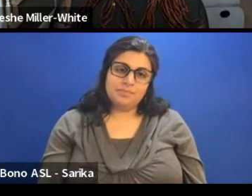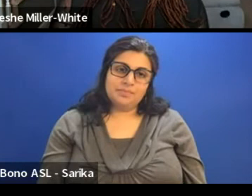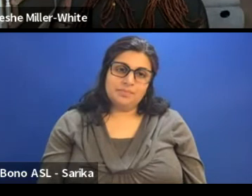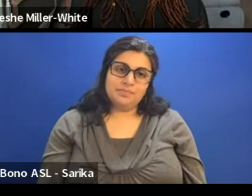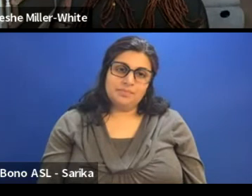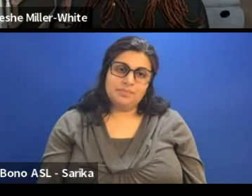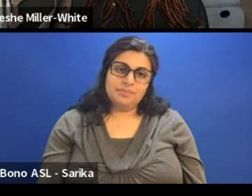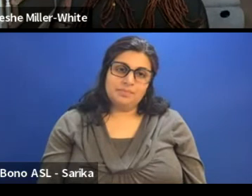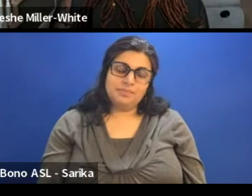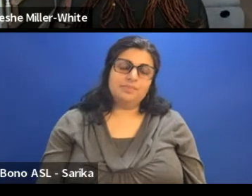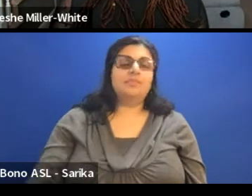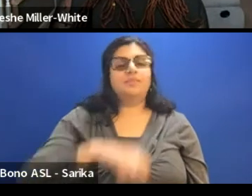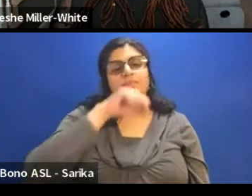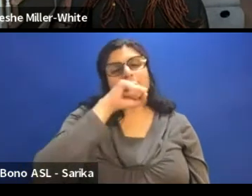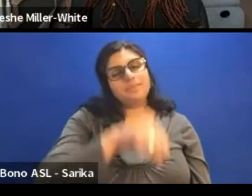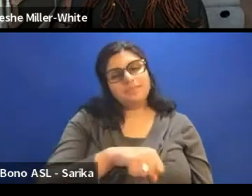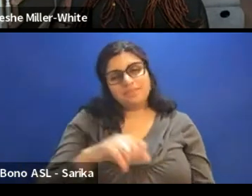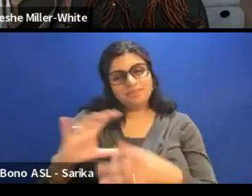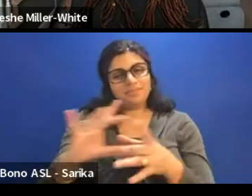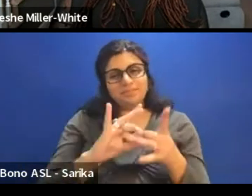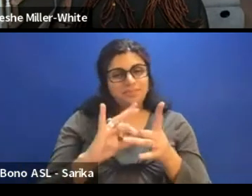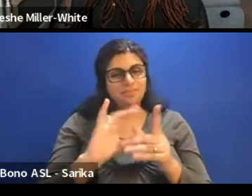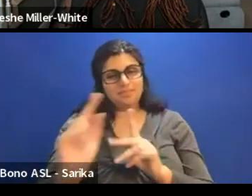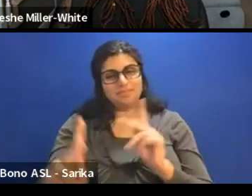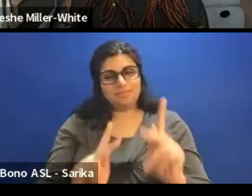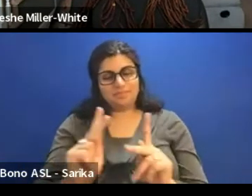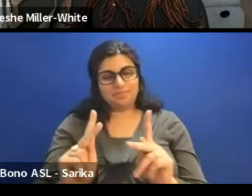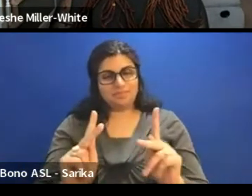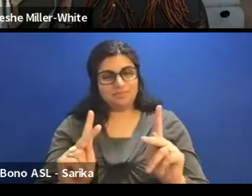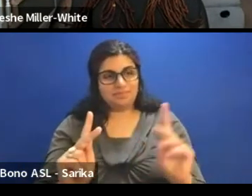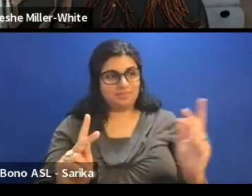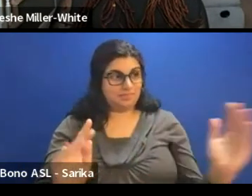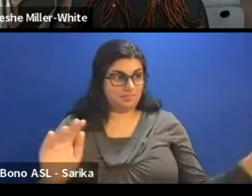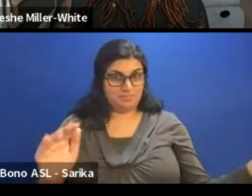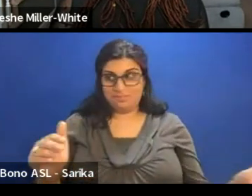I love connecting people, and I love